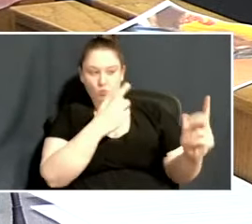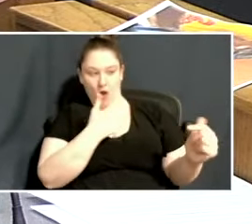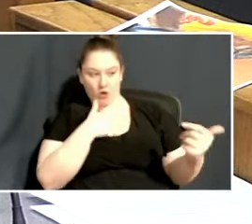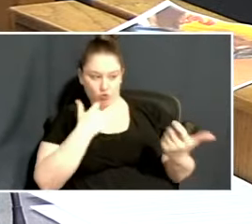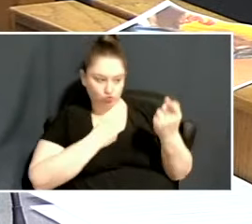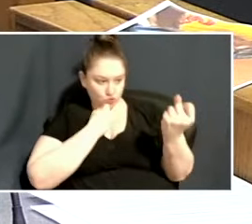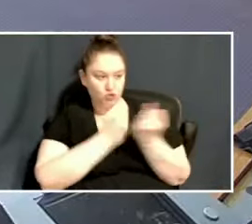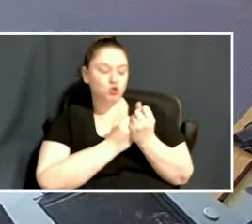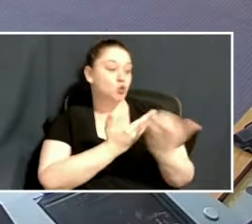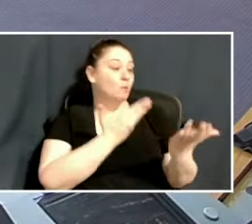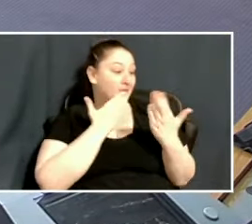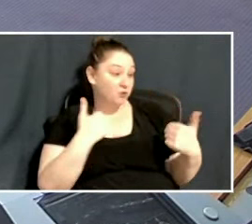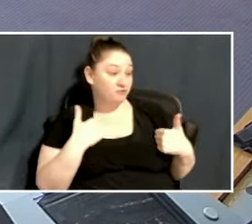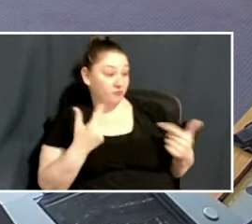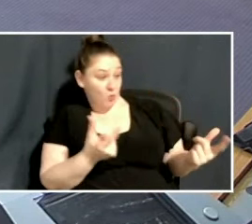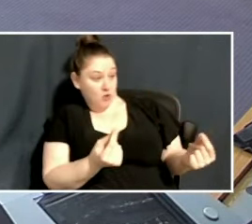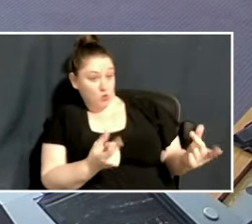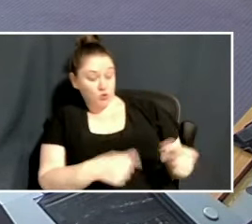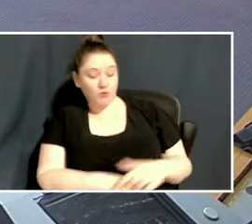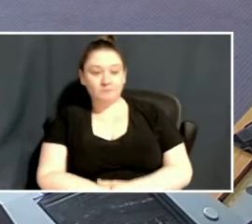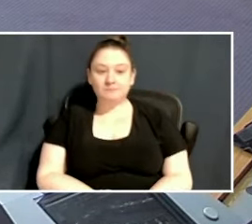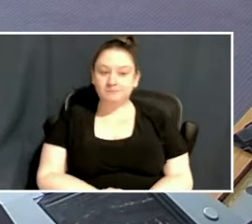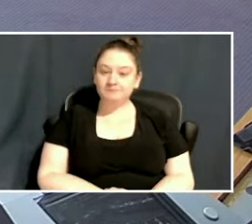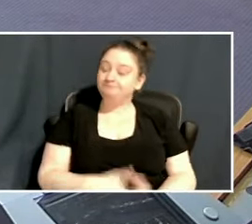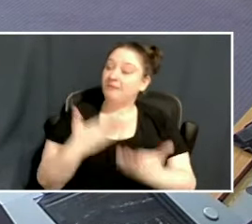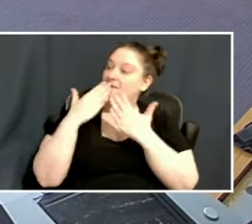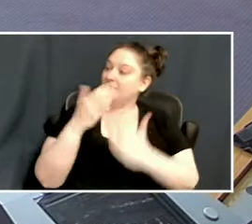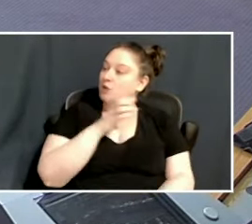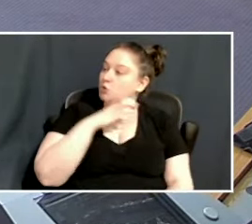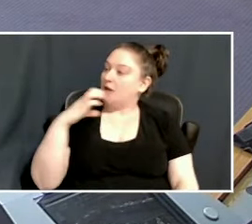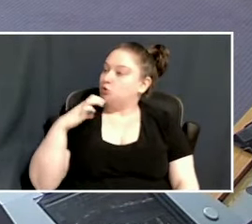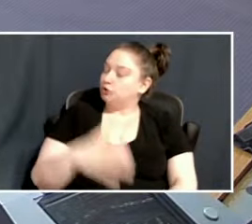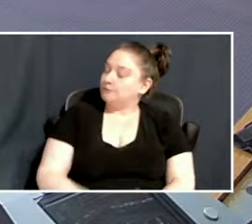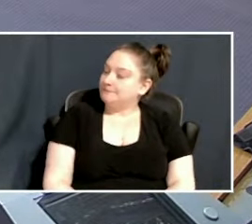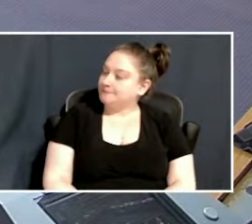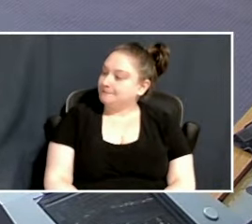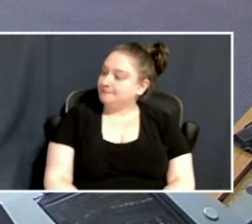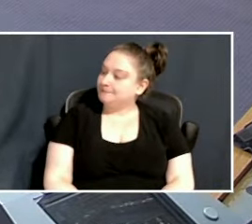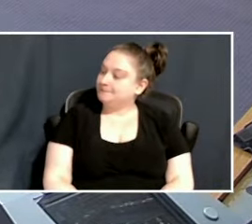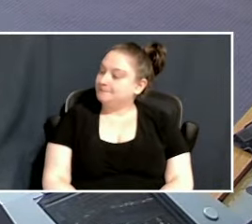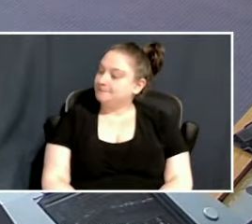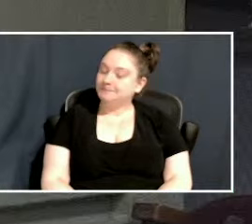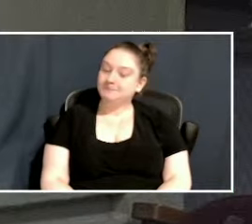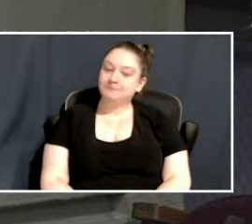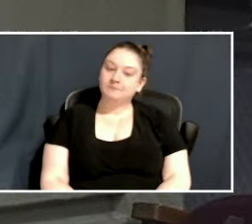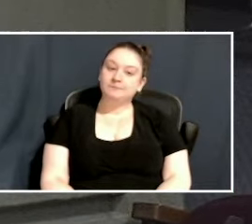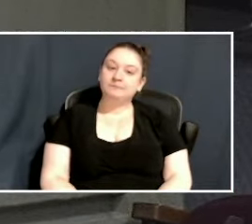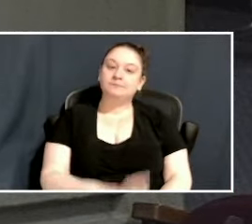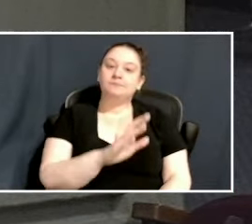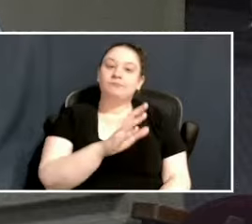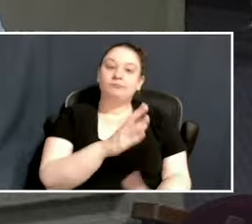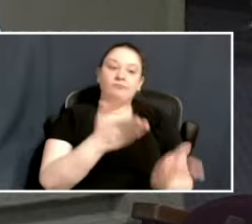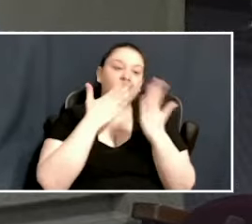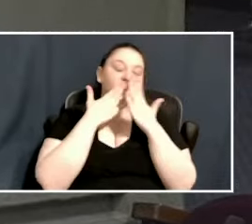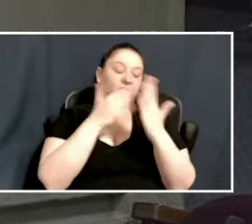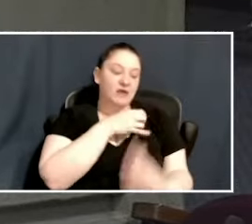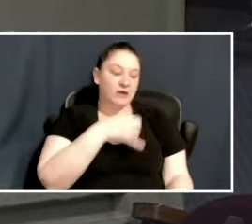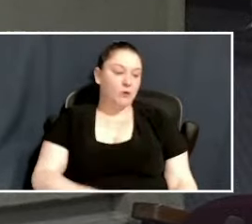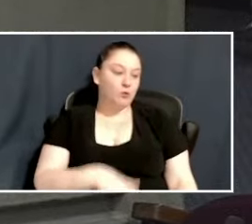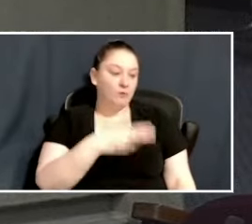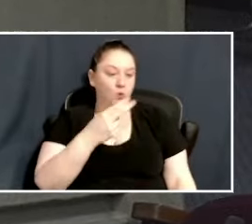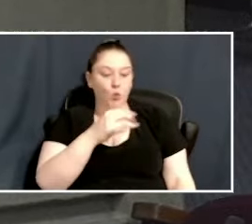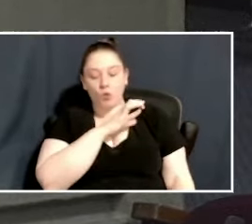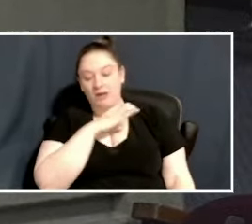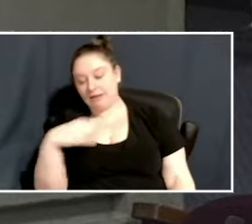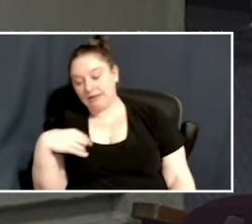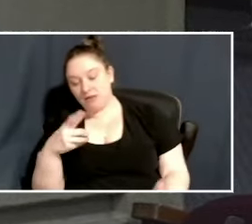doing. Thank you, Councillor. Mr. Hoffert. Well, thank you, Mayor Hoy and Council, for hearing me today. My name is Tom